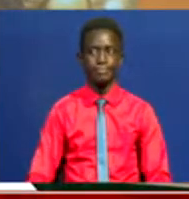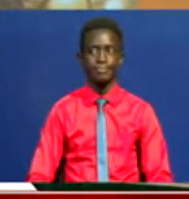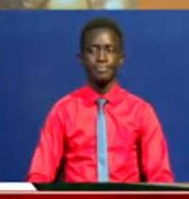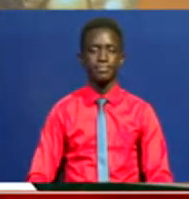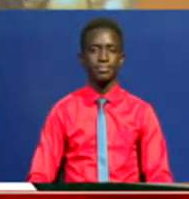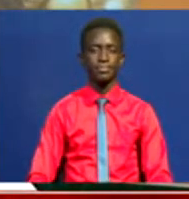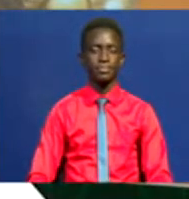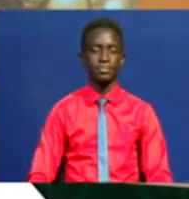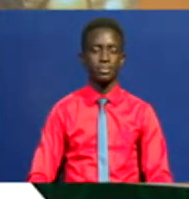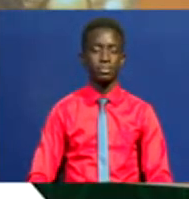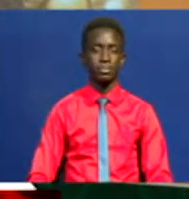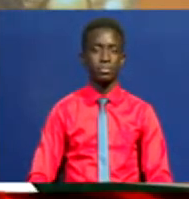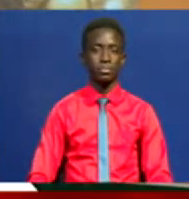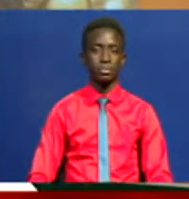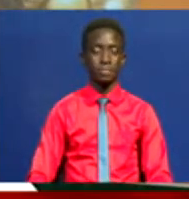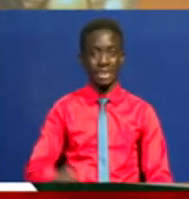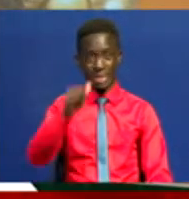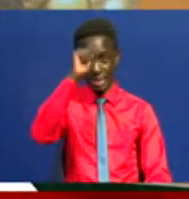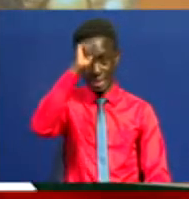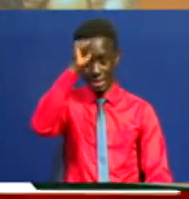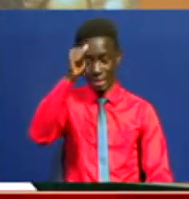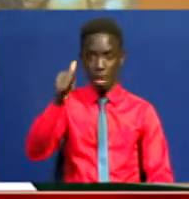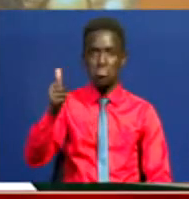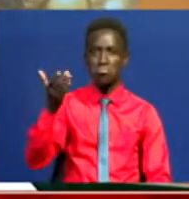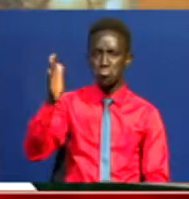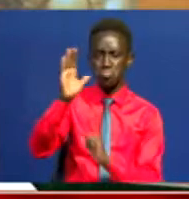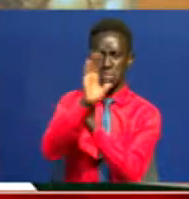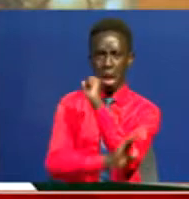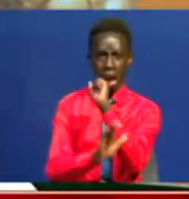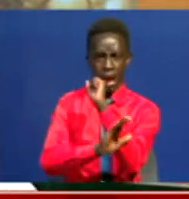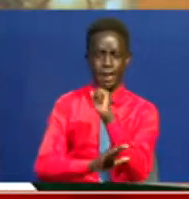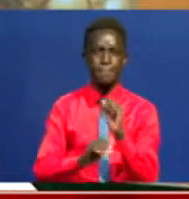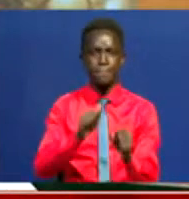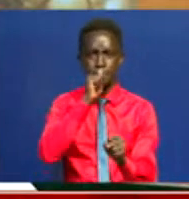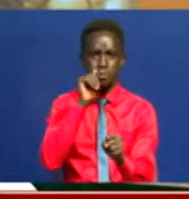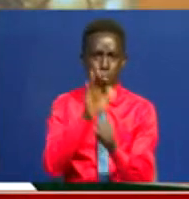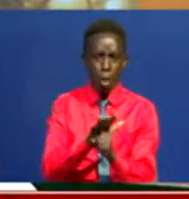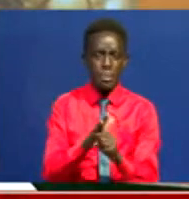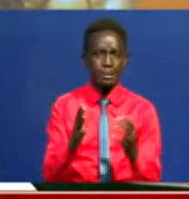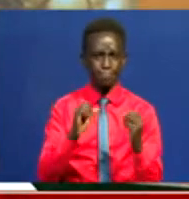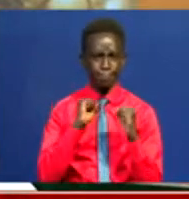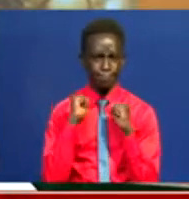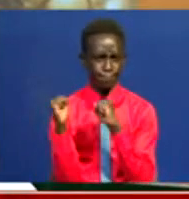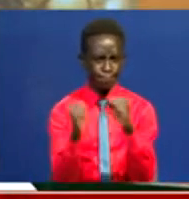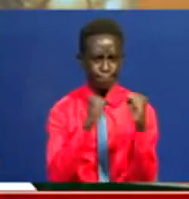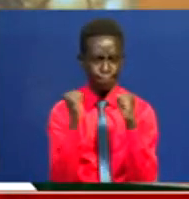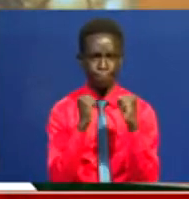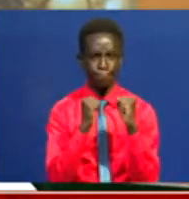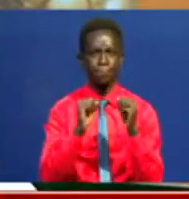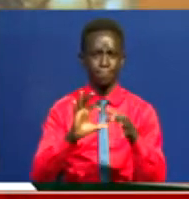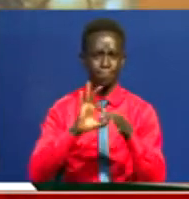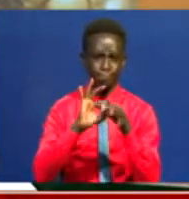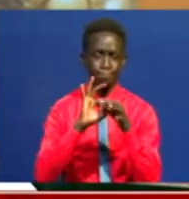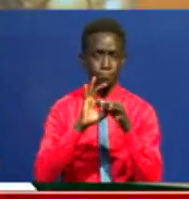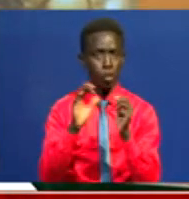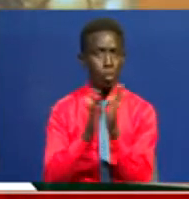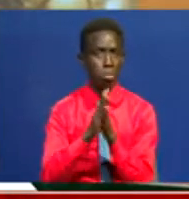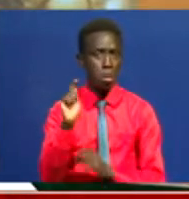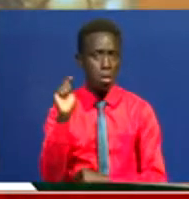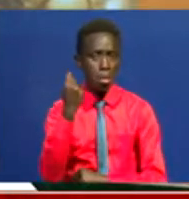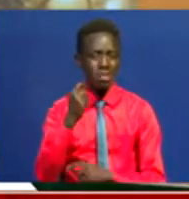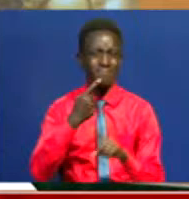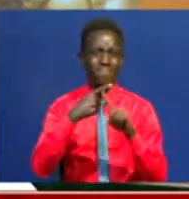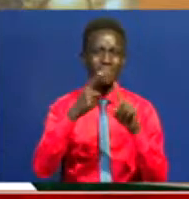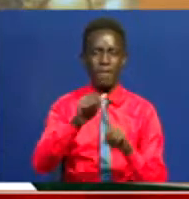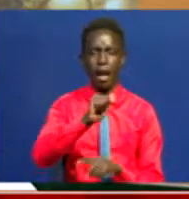Right now, the Republic of India has committed to strengthen bilateral relations with Kenya in various sectors,